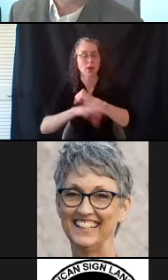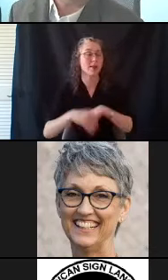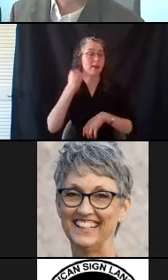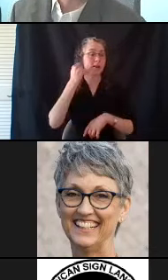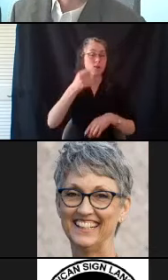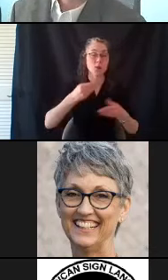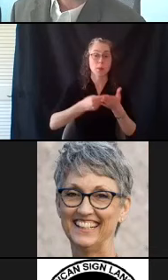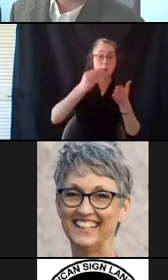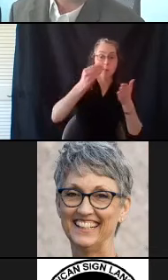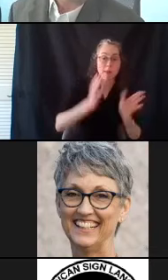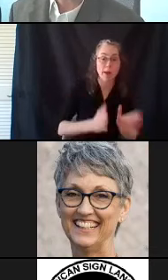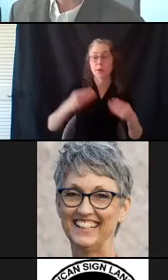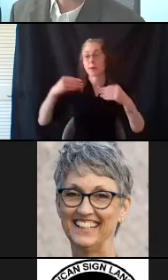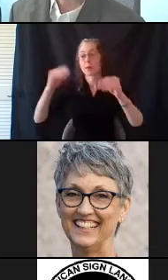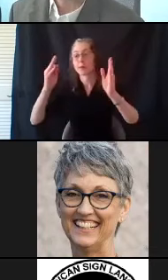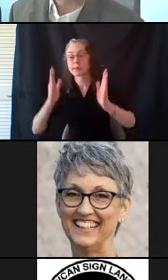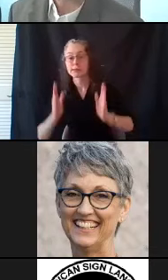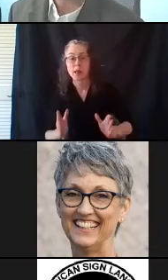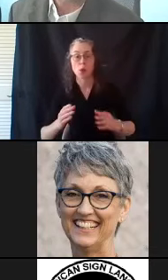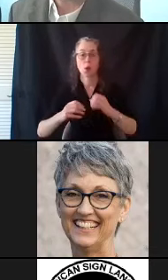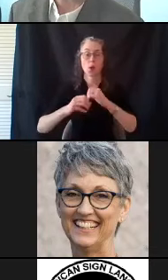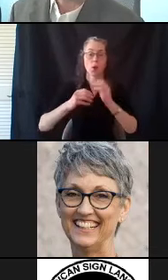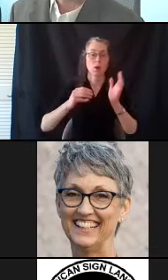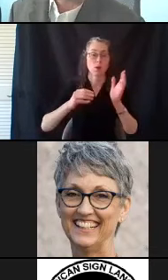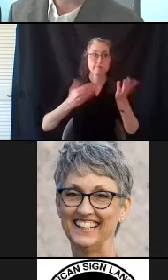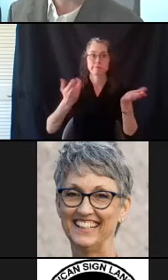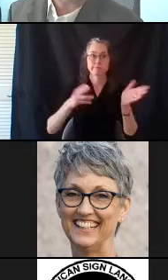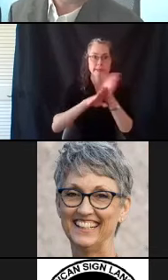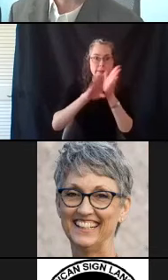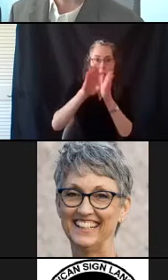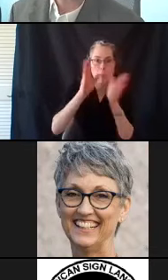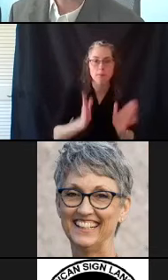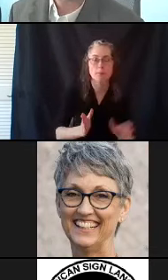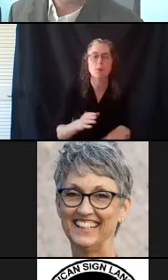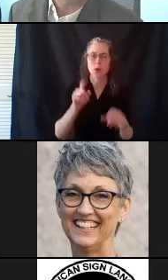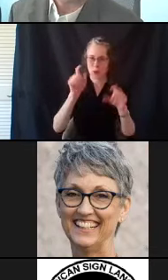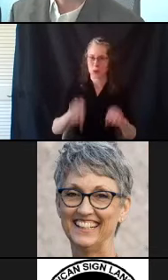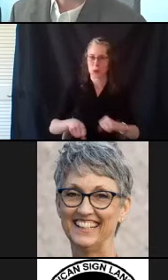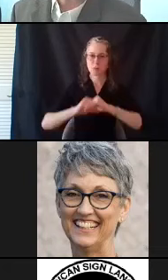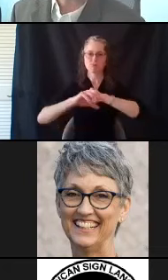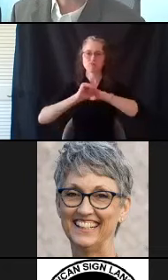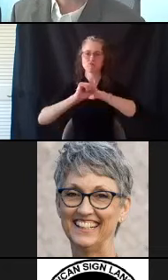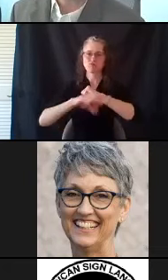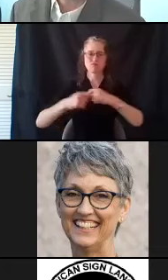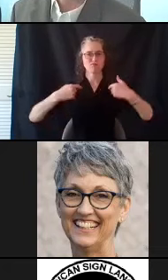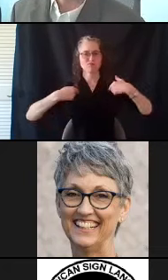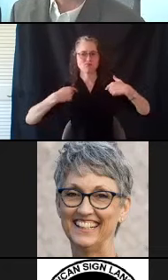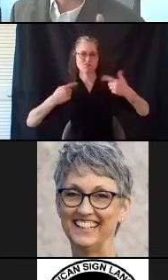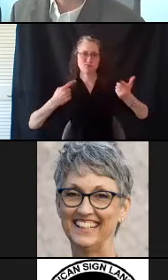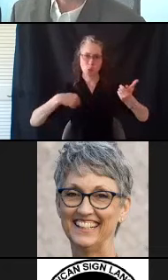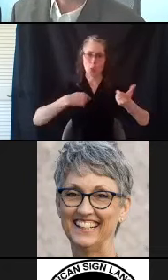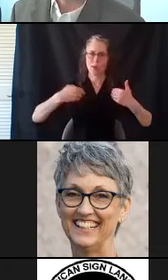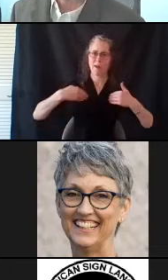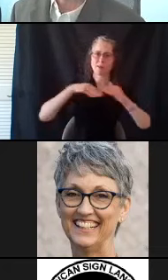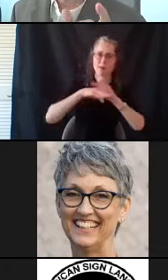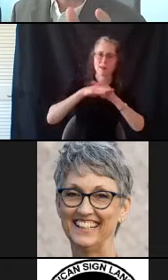a homeowner, now you can actually buy and sell and put out to the market to the whole population. Otherwise,